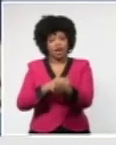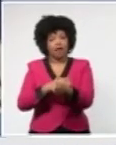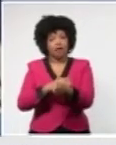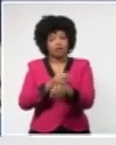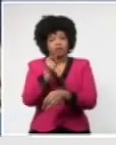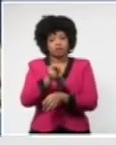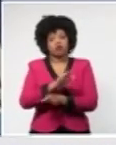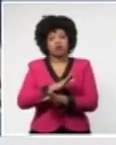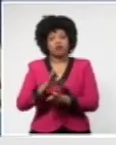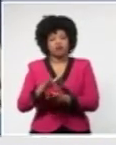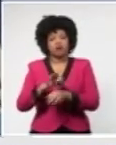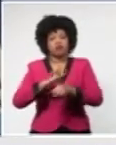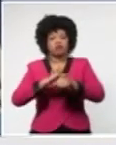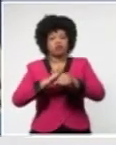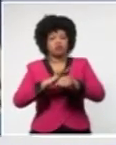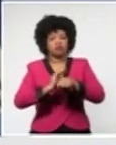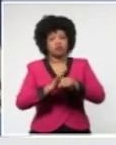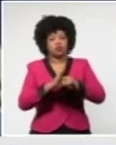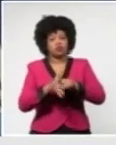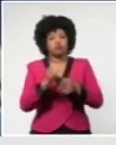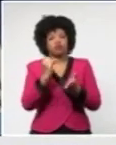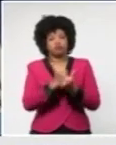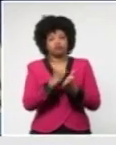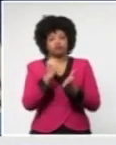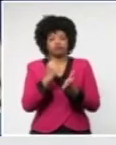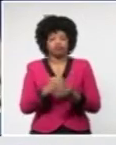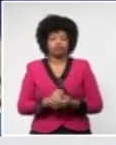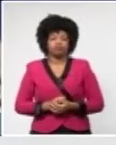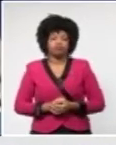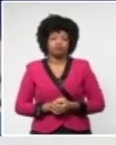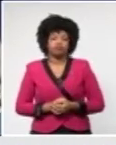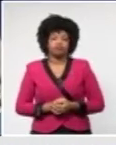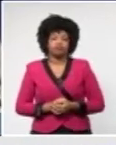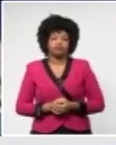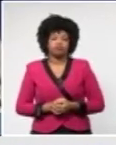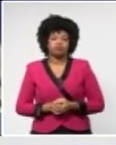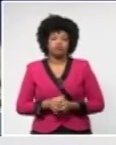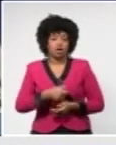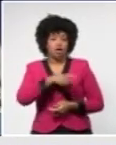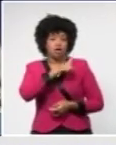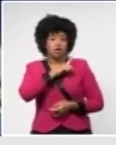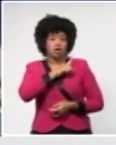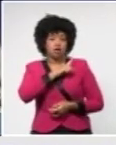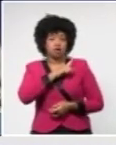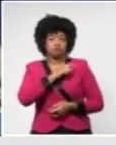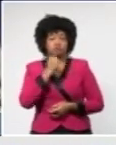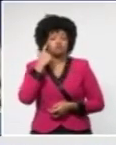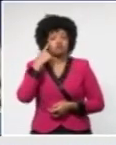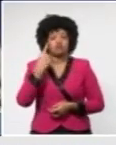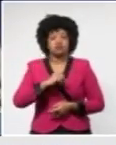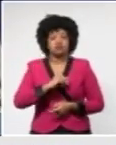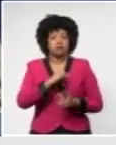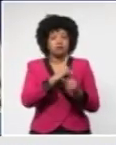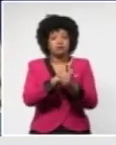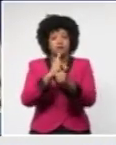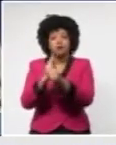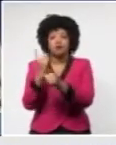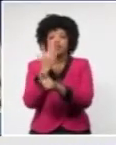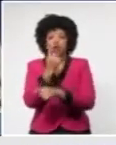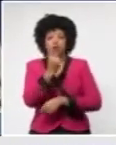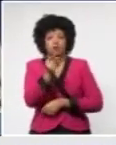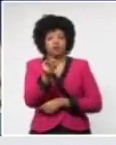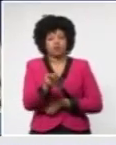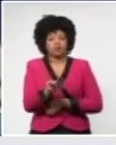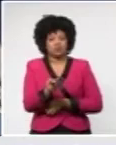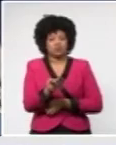contact. In one of the cases diagnosed yesterday, the source of infection could not be determined, so